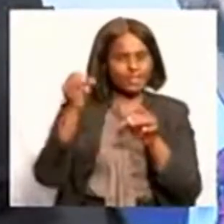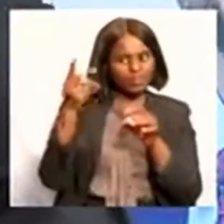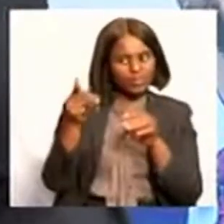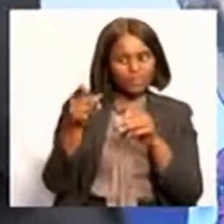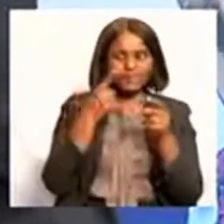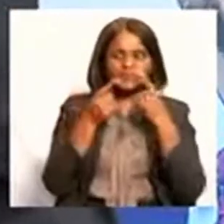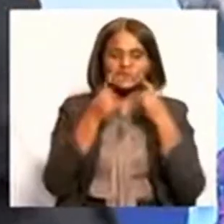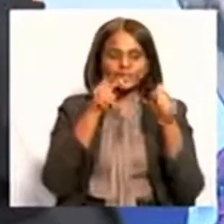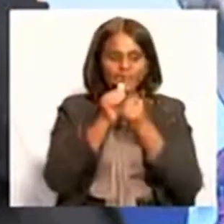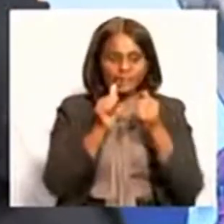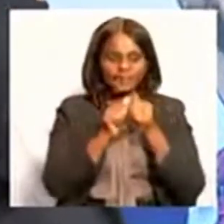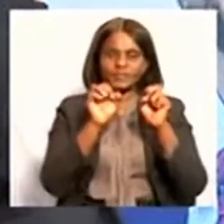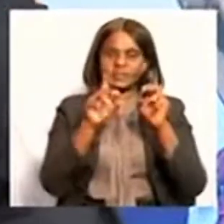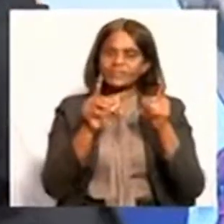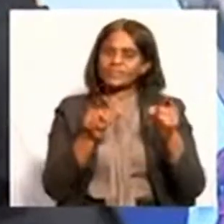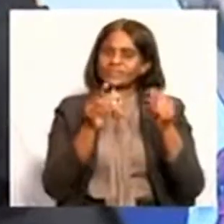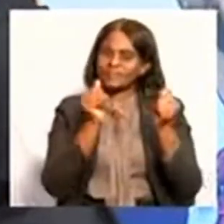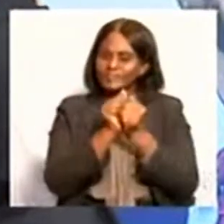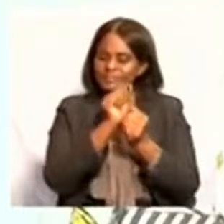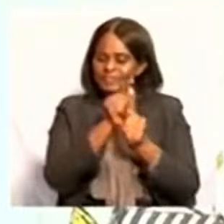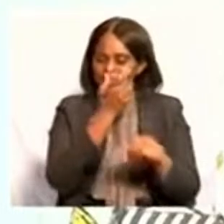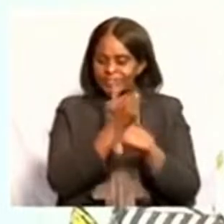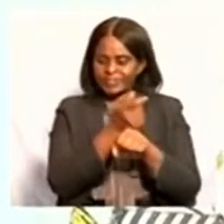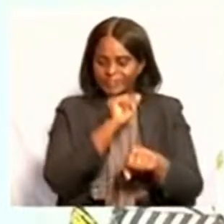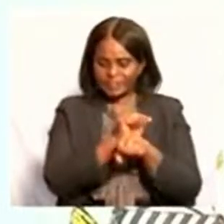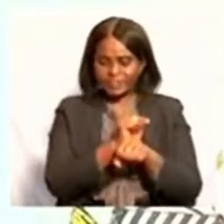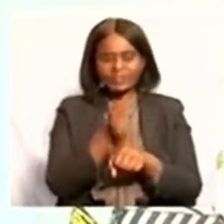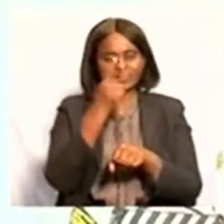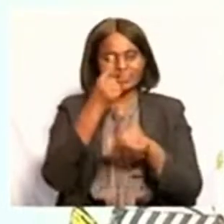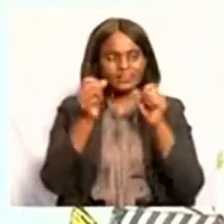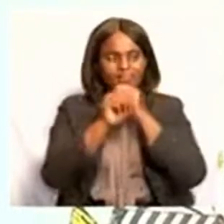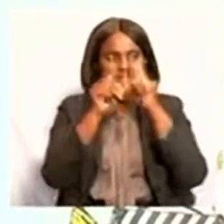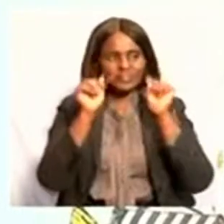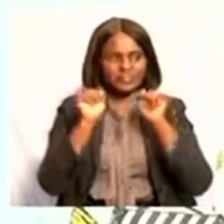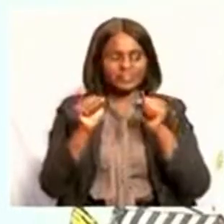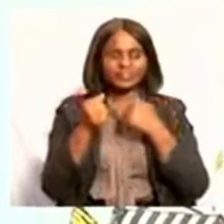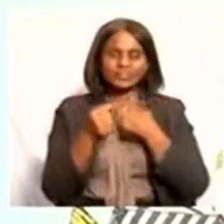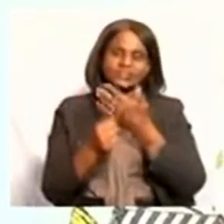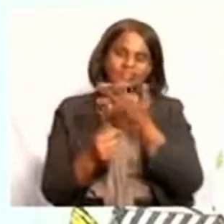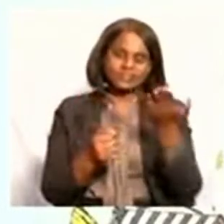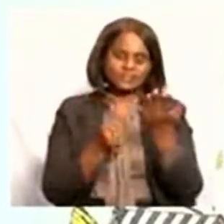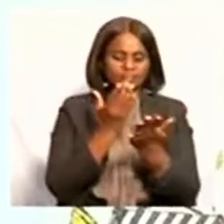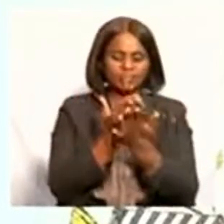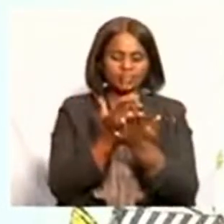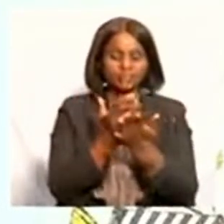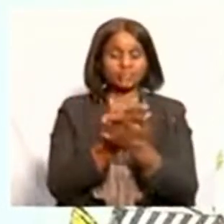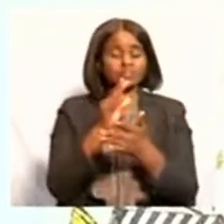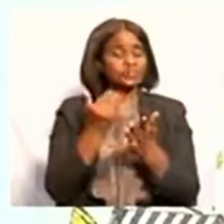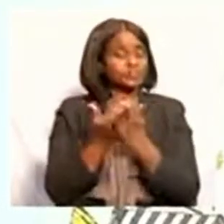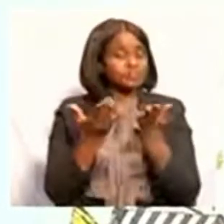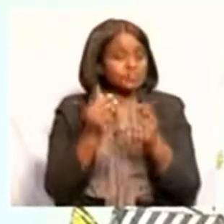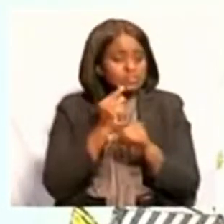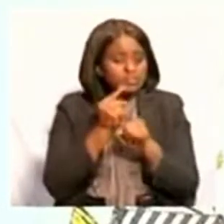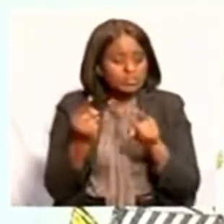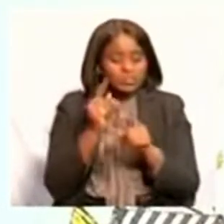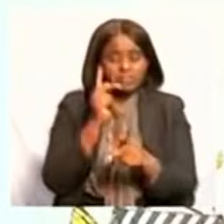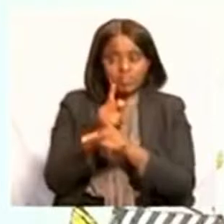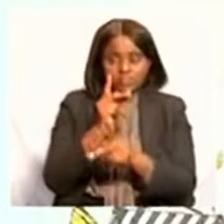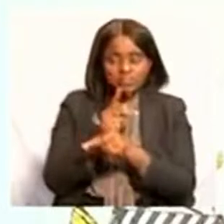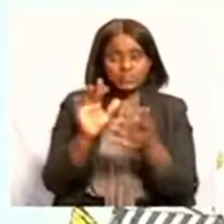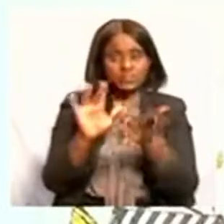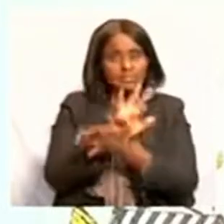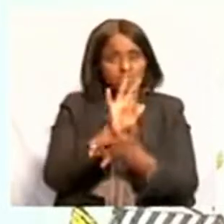Okay. With all this hard work, one would wonder, are these recommendations just shelved on